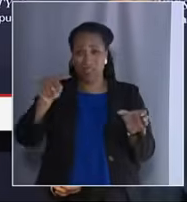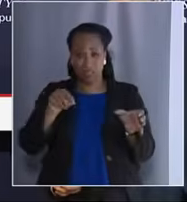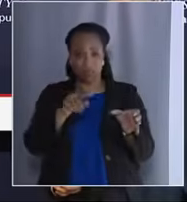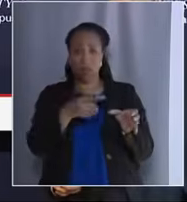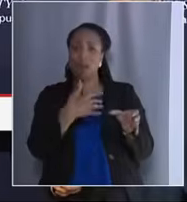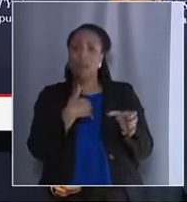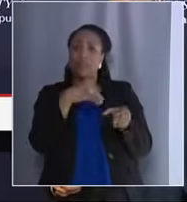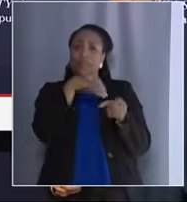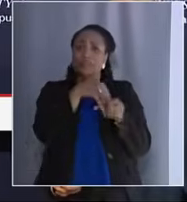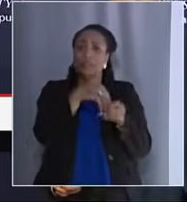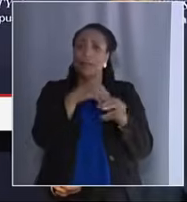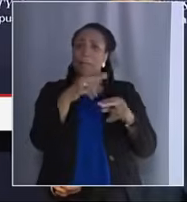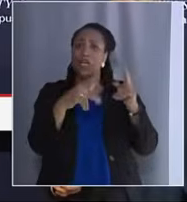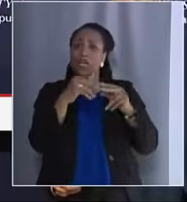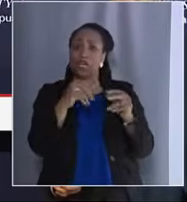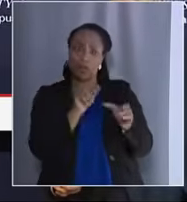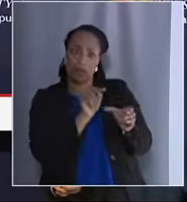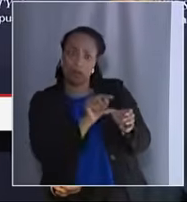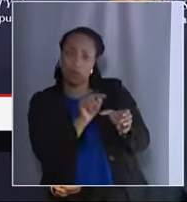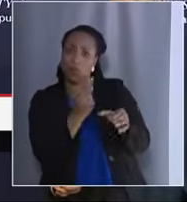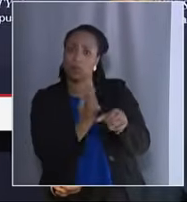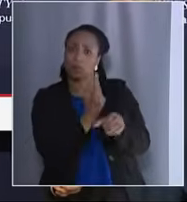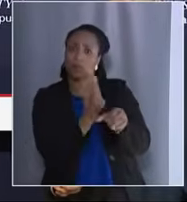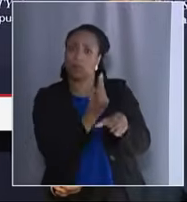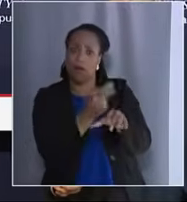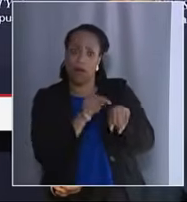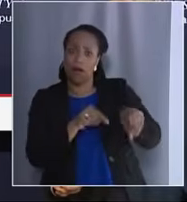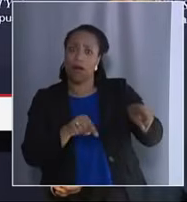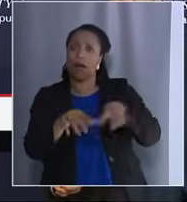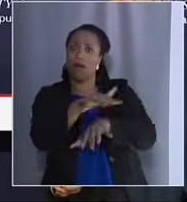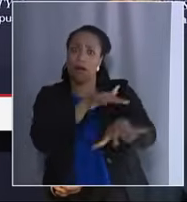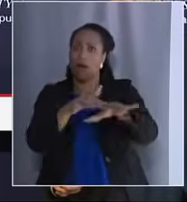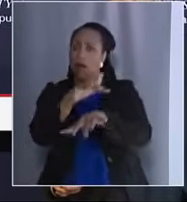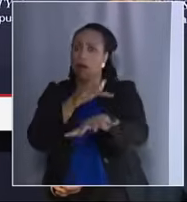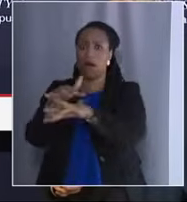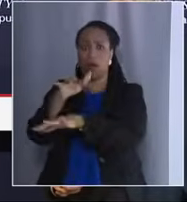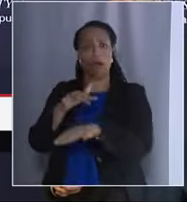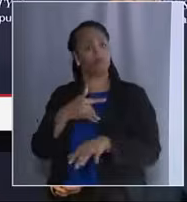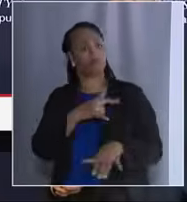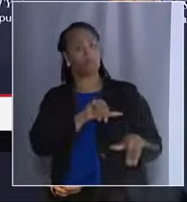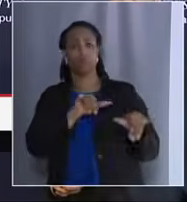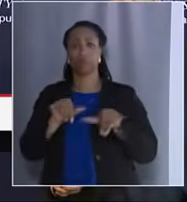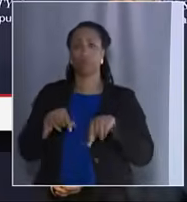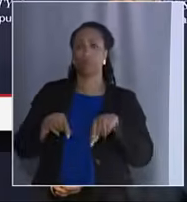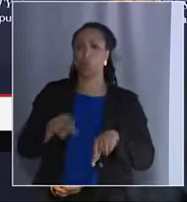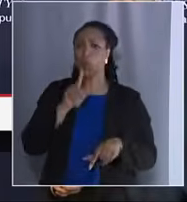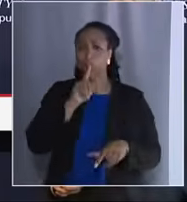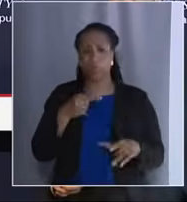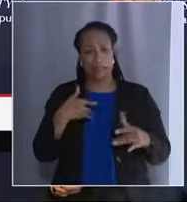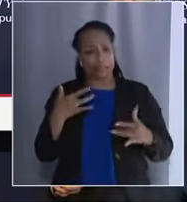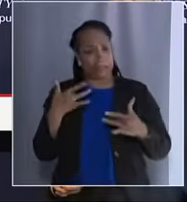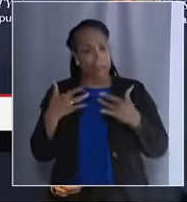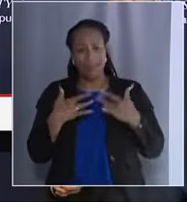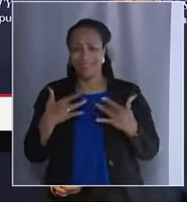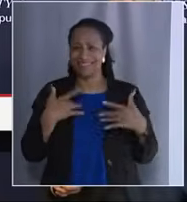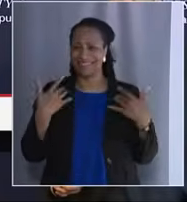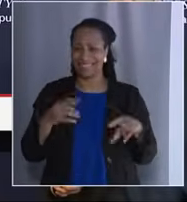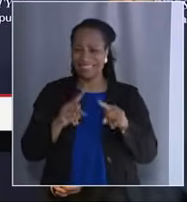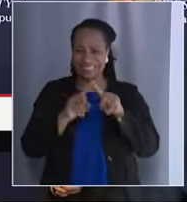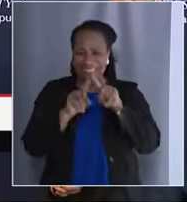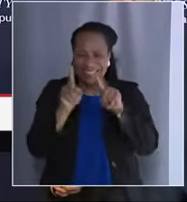are excited about having people from different disciplines, different fields next to one